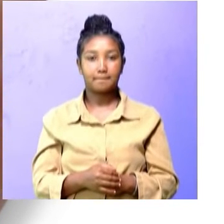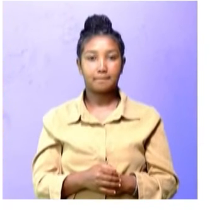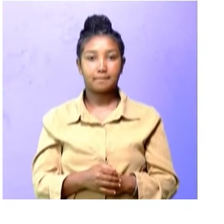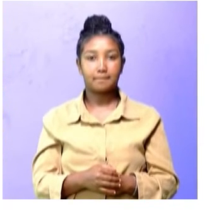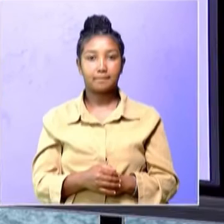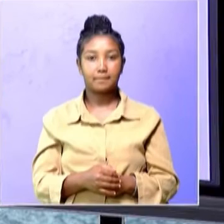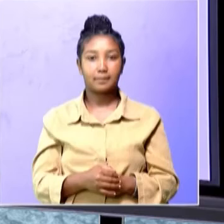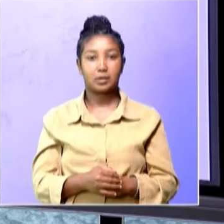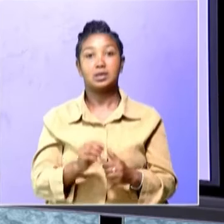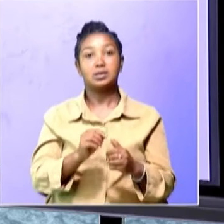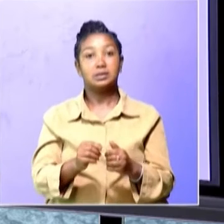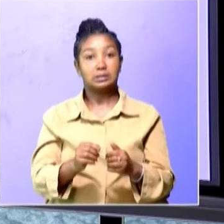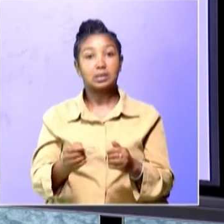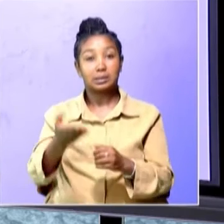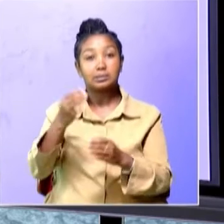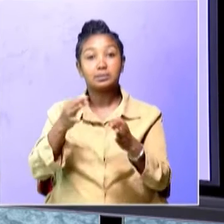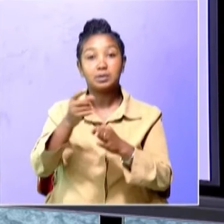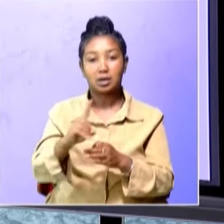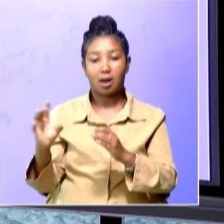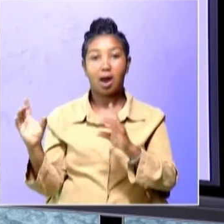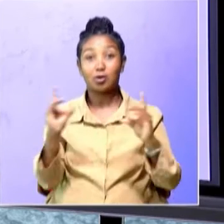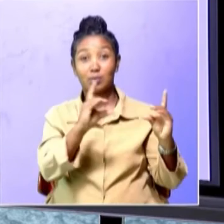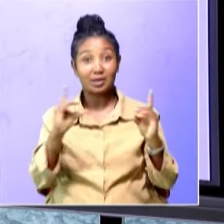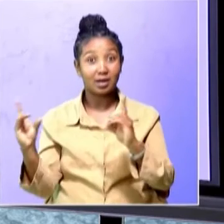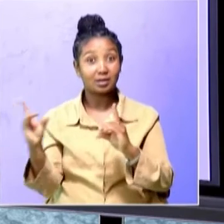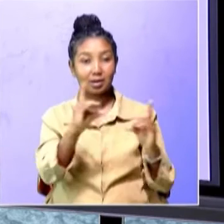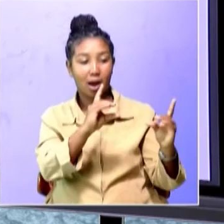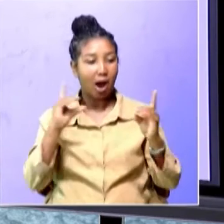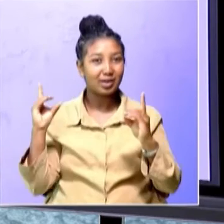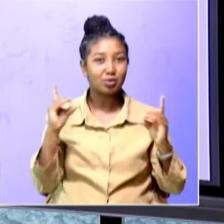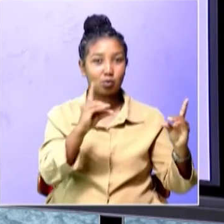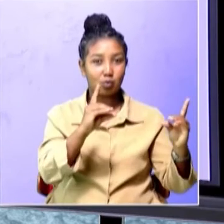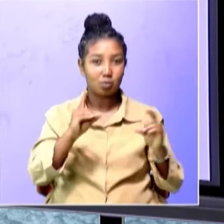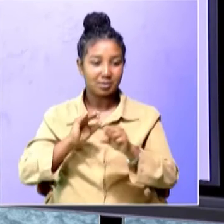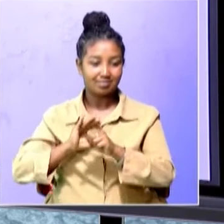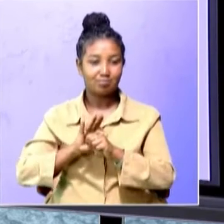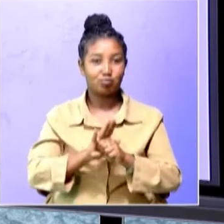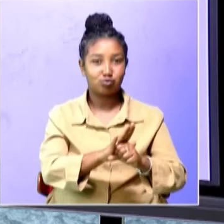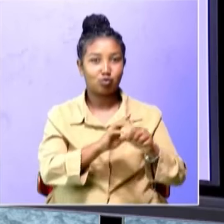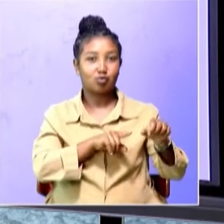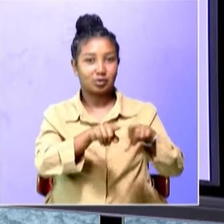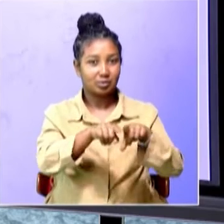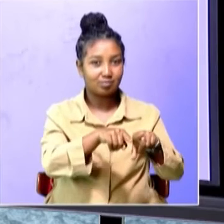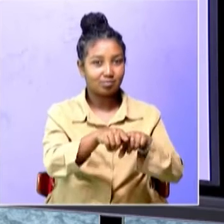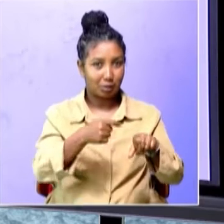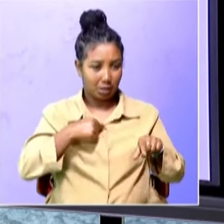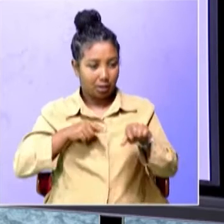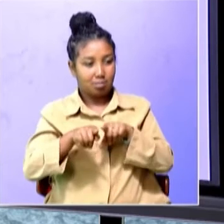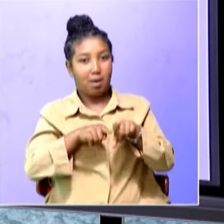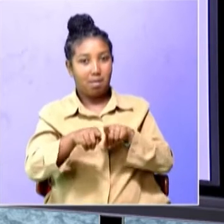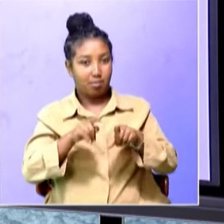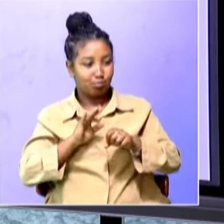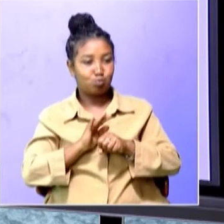All right? Since what do we say about argumentative? To argue means to pursue someone or try to